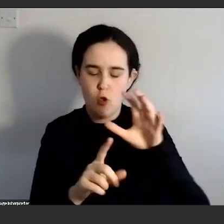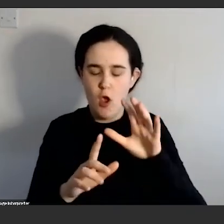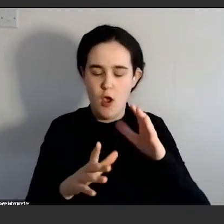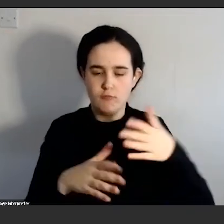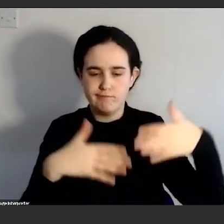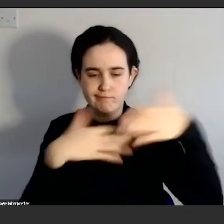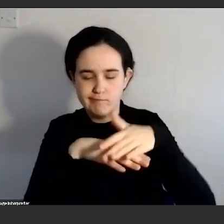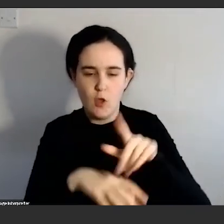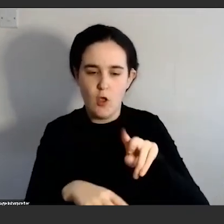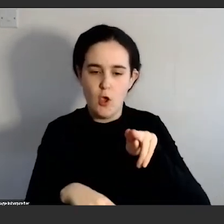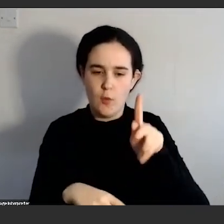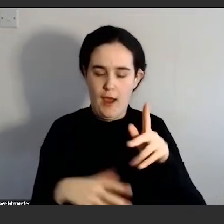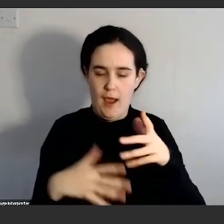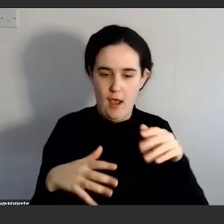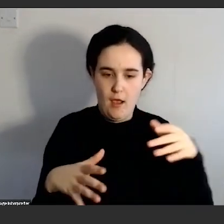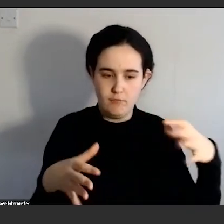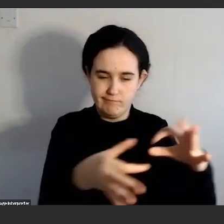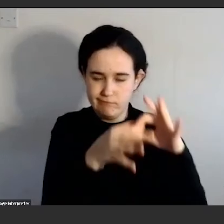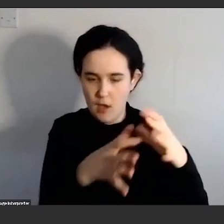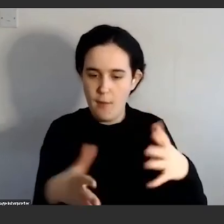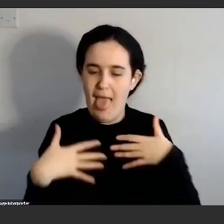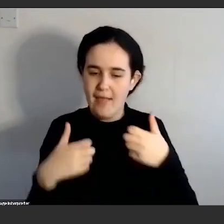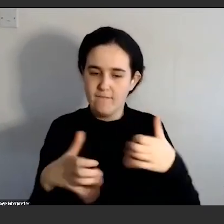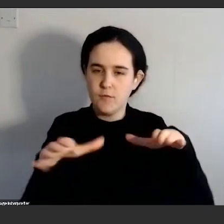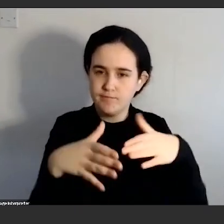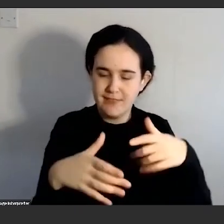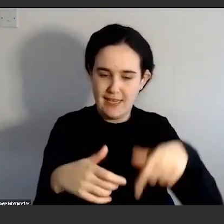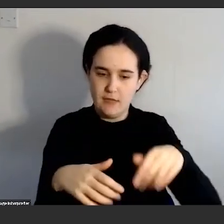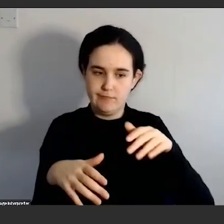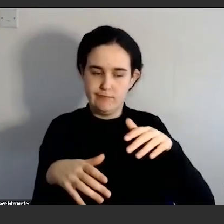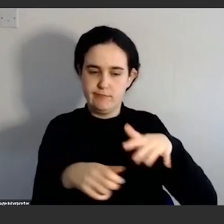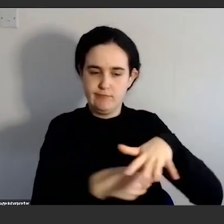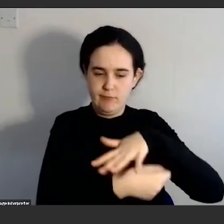and accessibility. I've been living with a